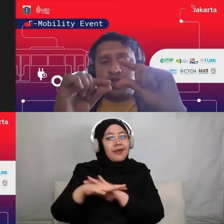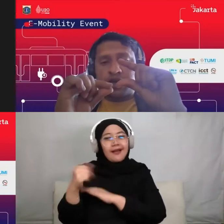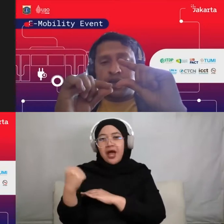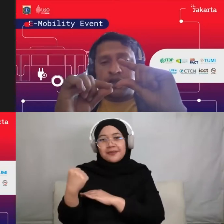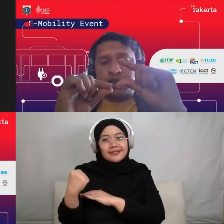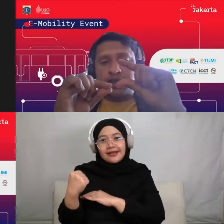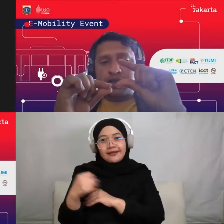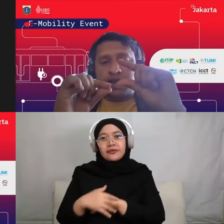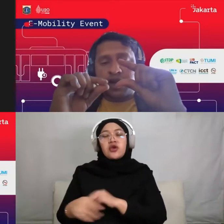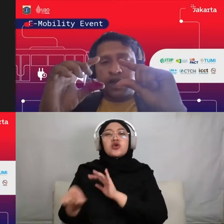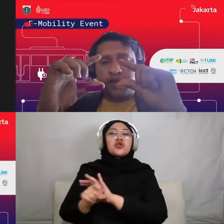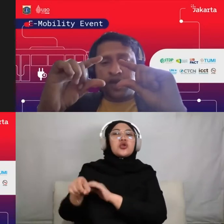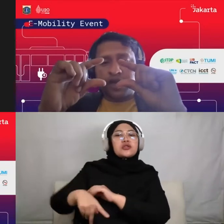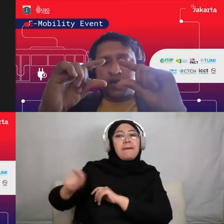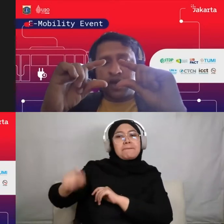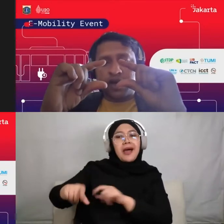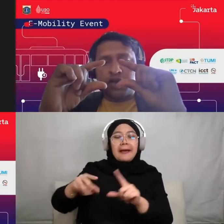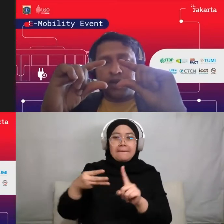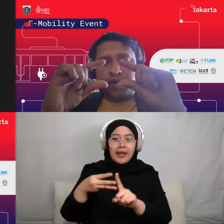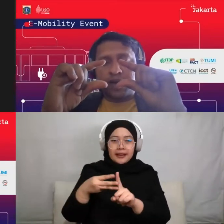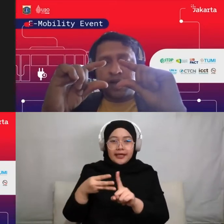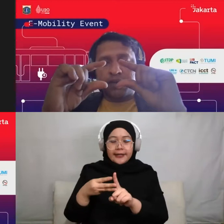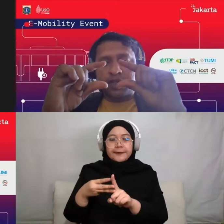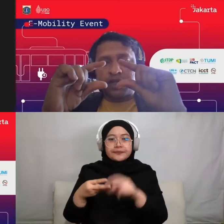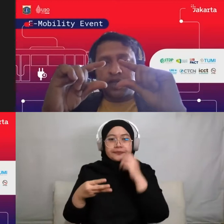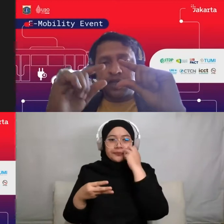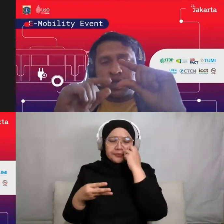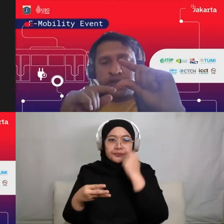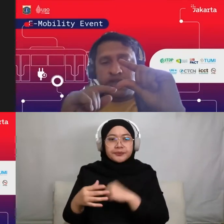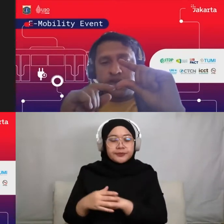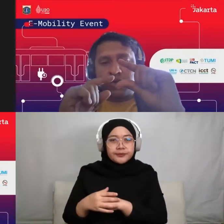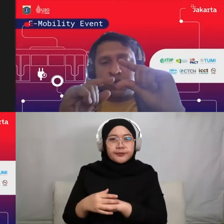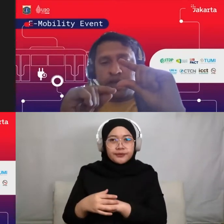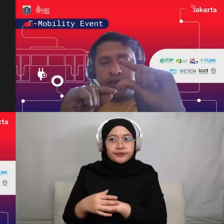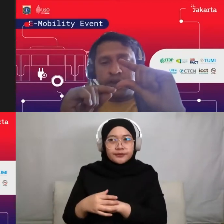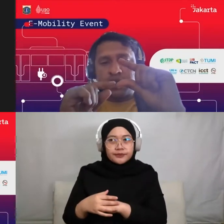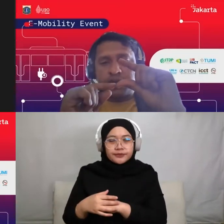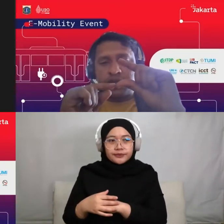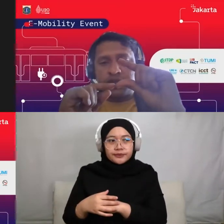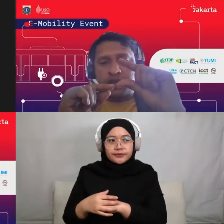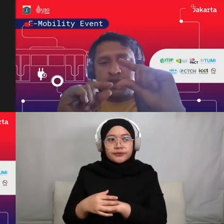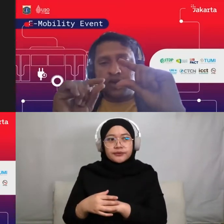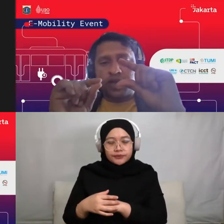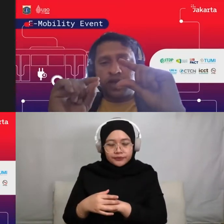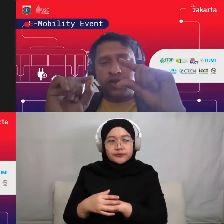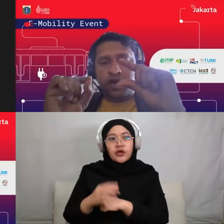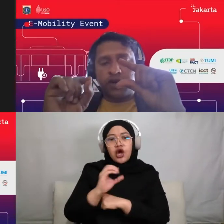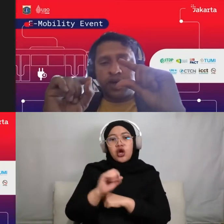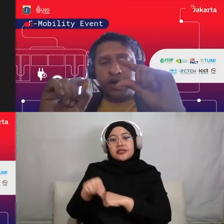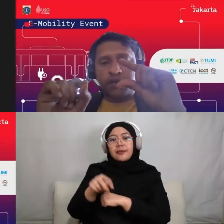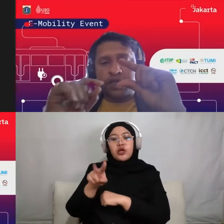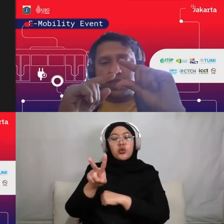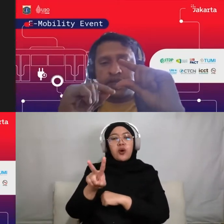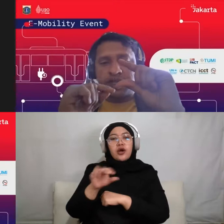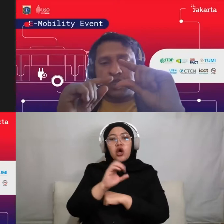for a shorter battery size, and if I give a 100 kilometer battery capacity, 0 to 20% means, which is 20 kilowatt hour